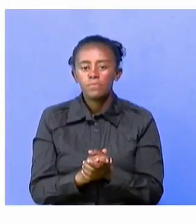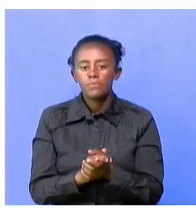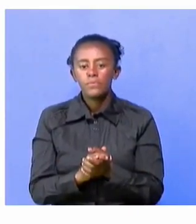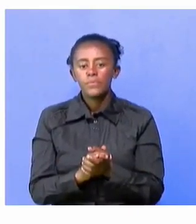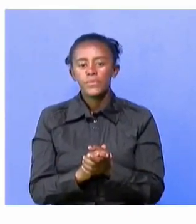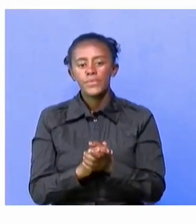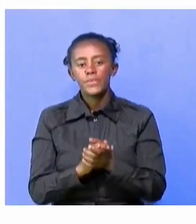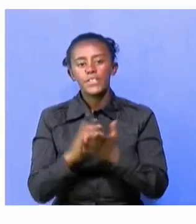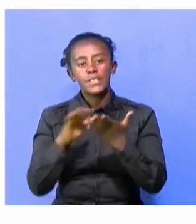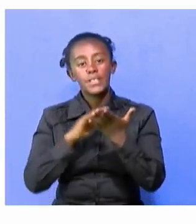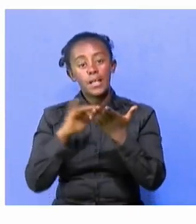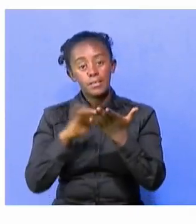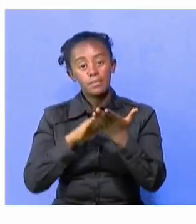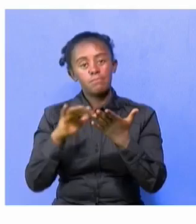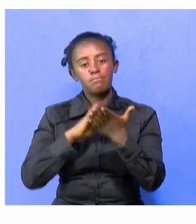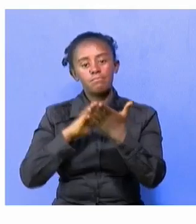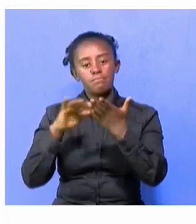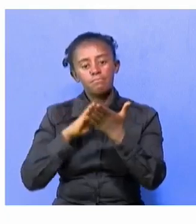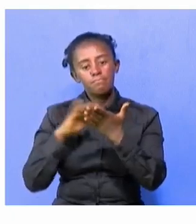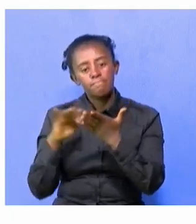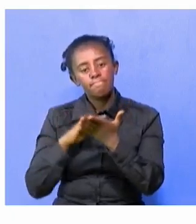Studying